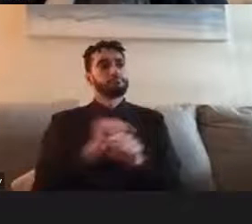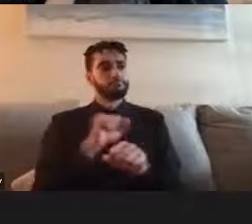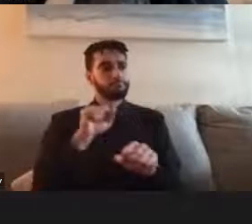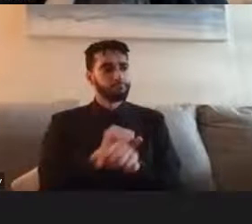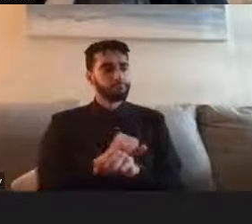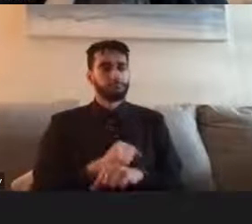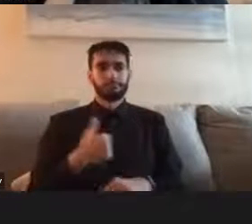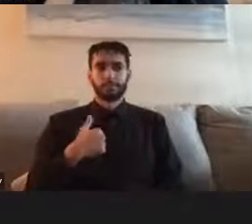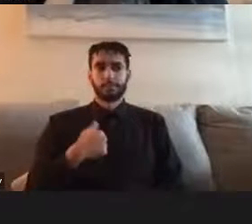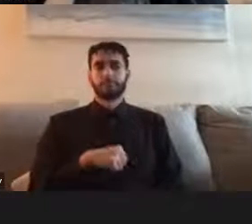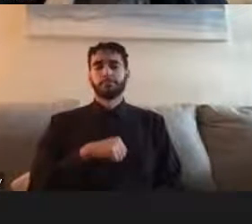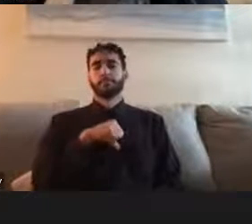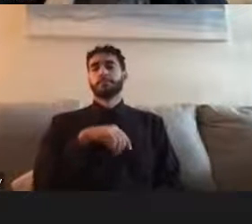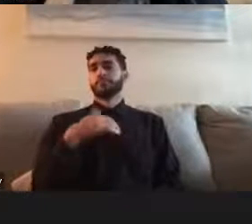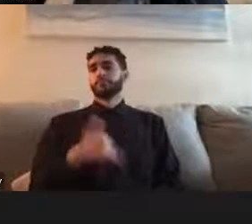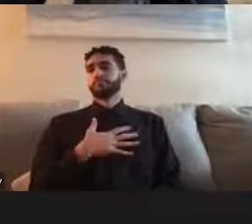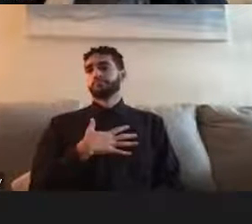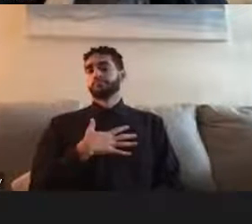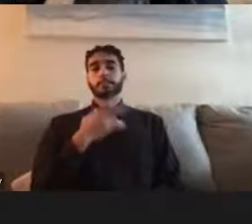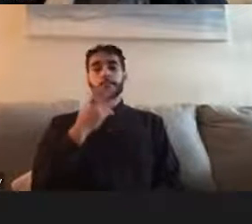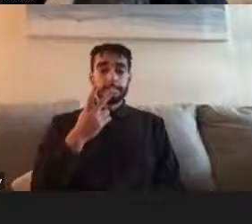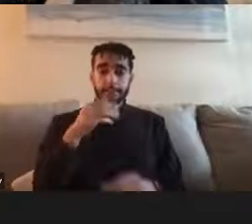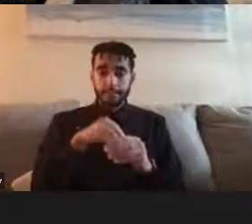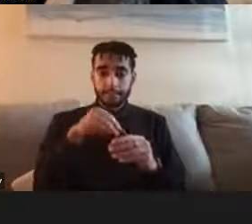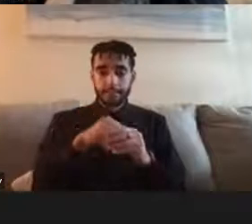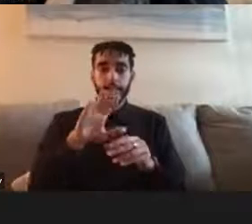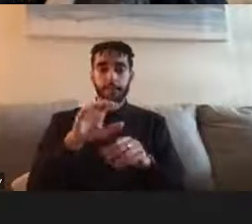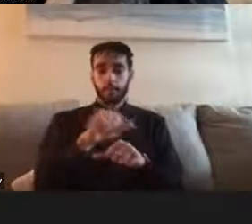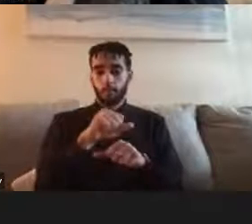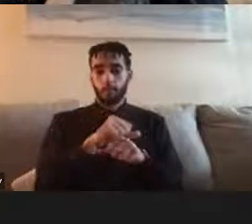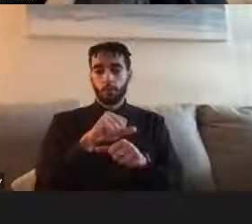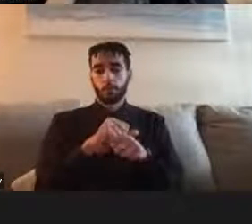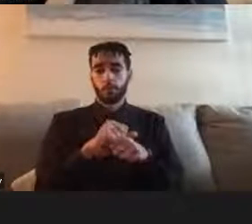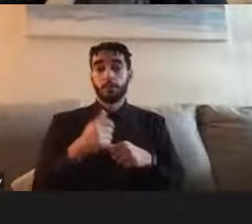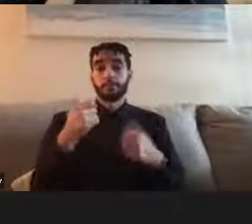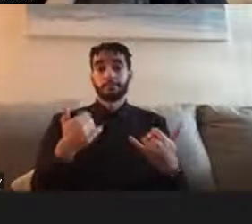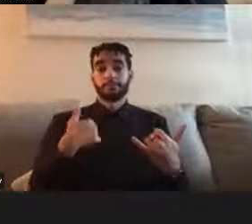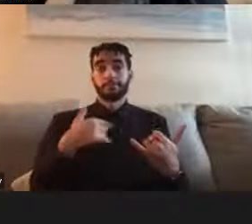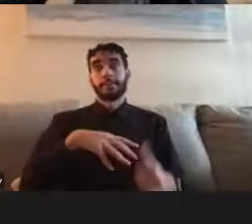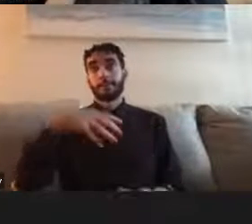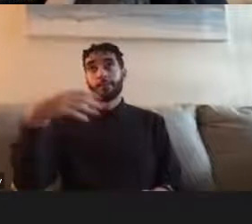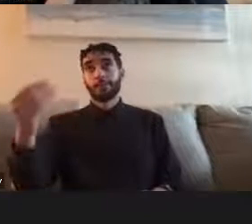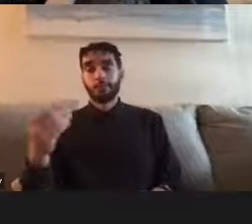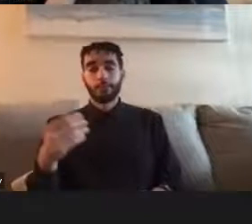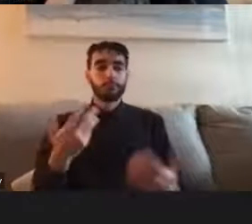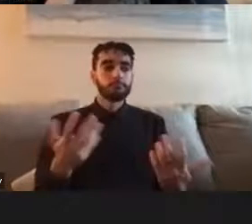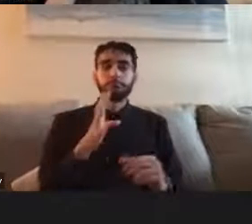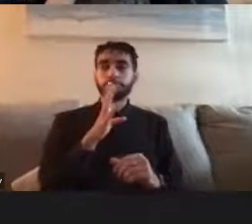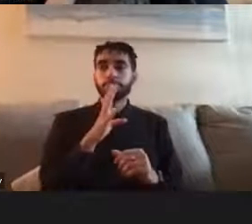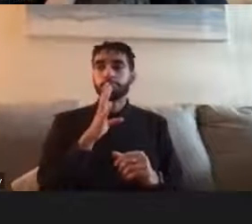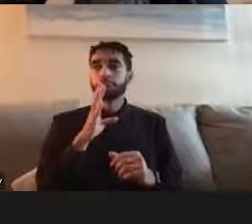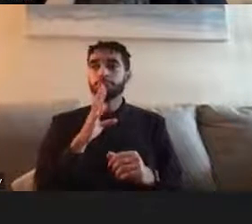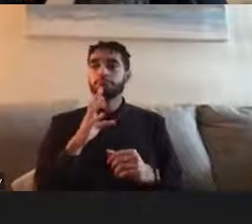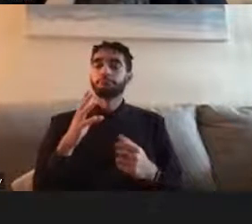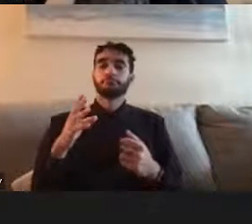privilege to see from the inside of the work that's being done. So when I'm out, you know, talking to people